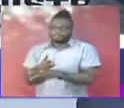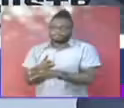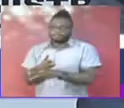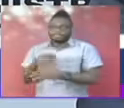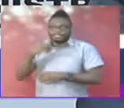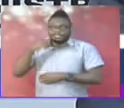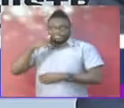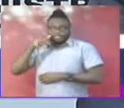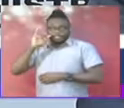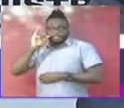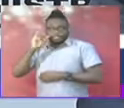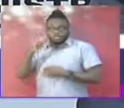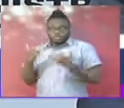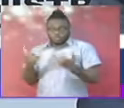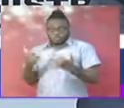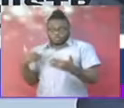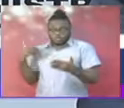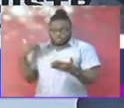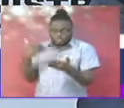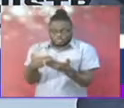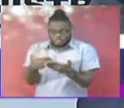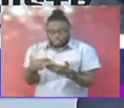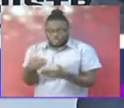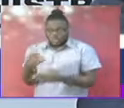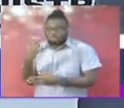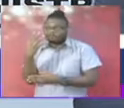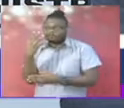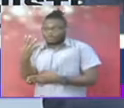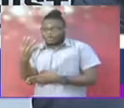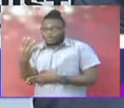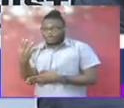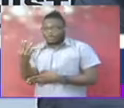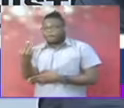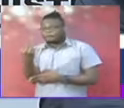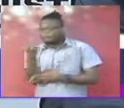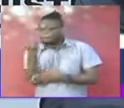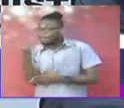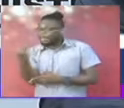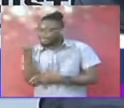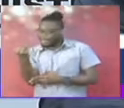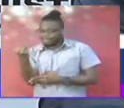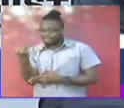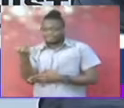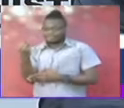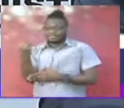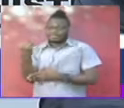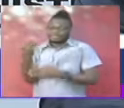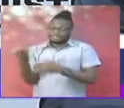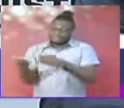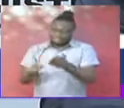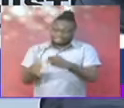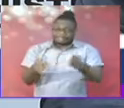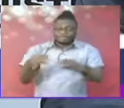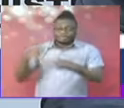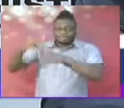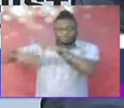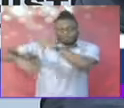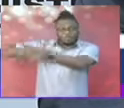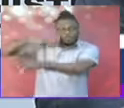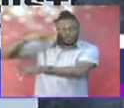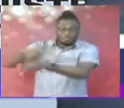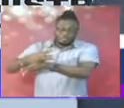4 million deaths in the world as of WHO's bulletin. In terms of our total persons vaccinated with first